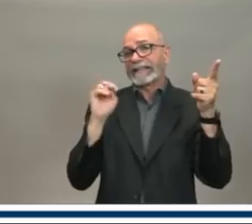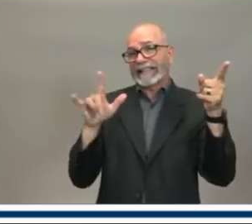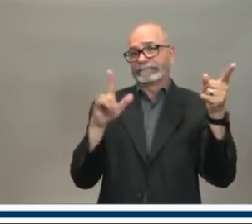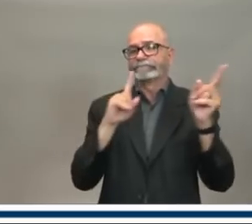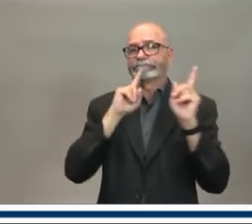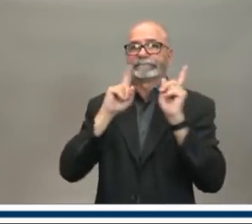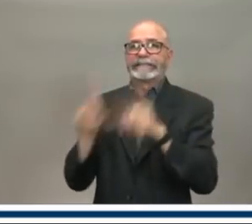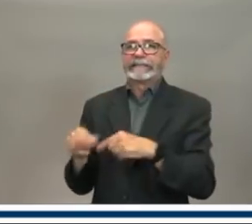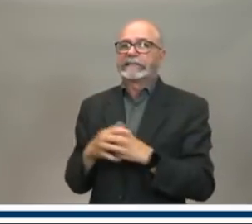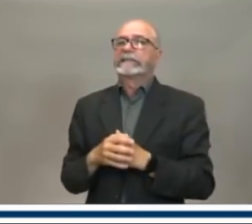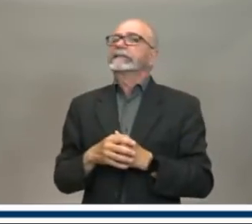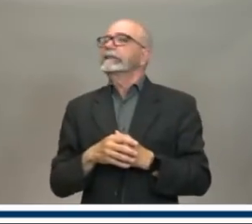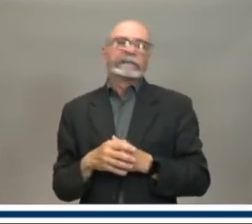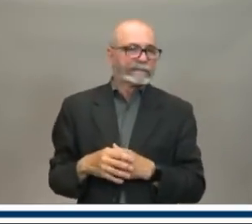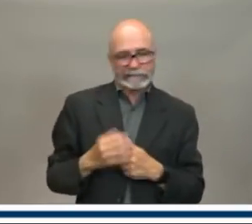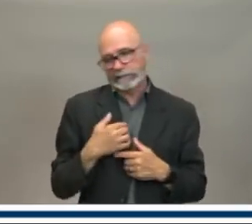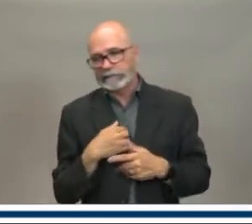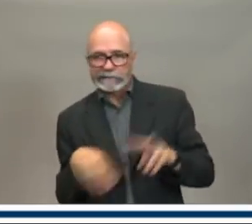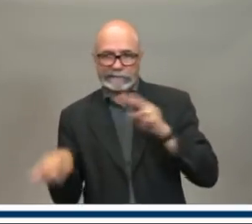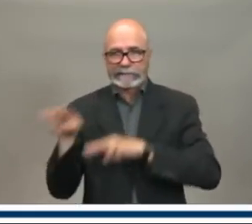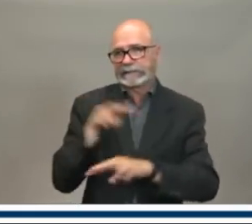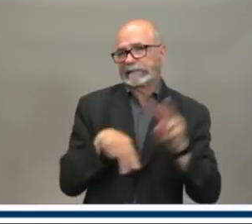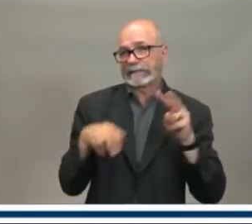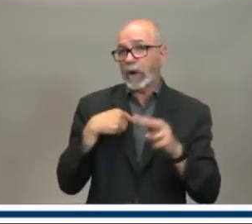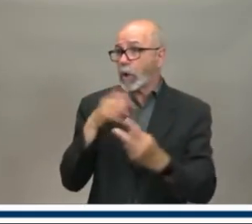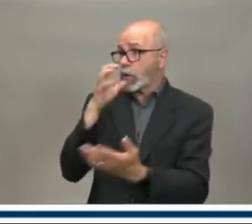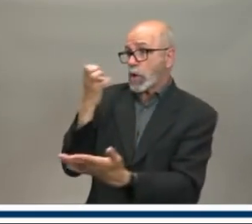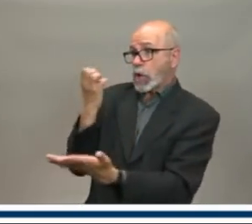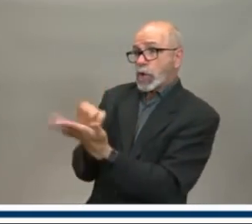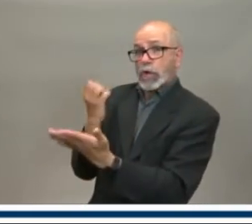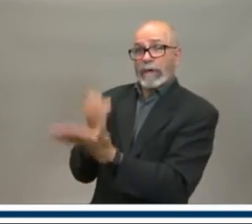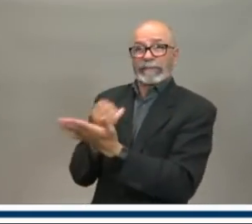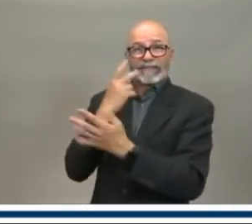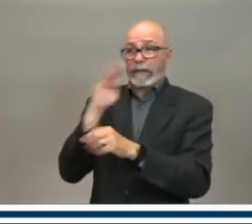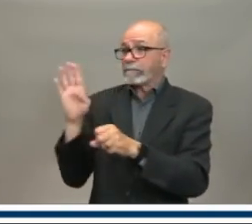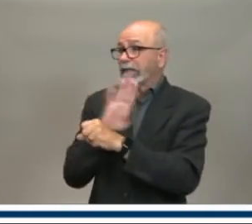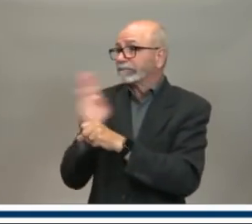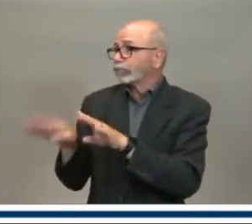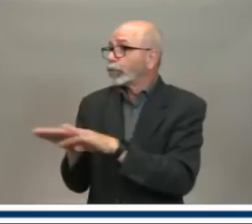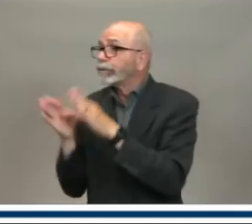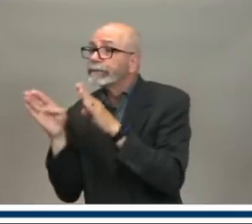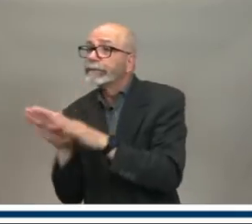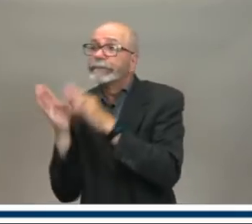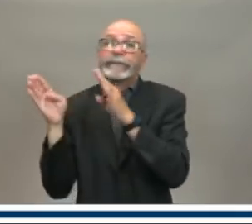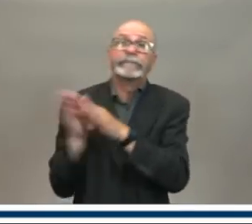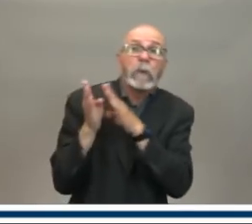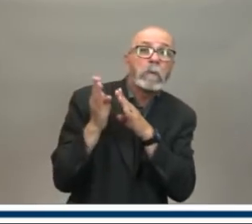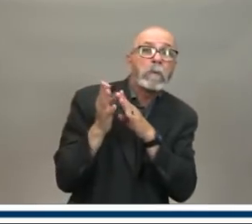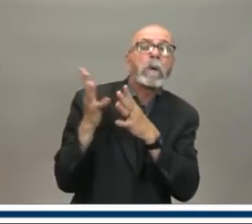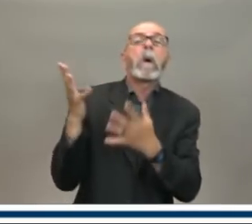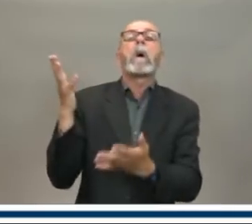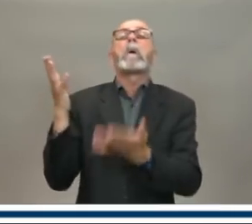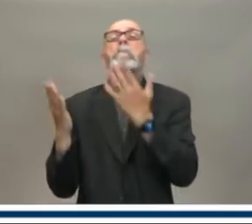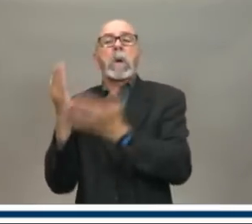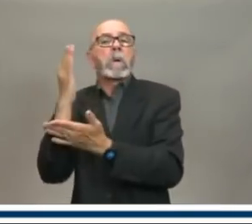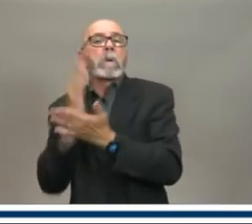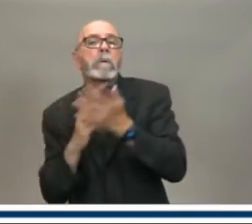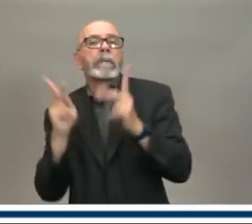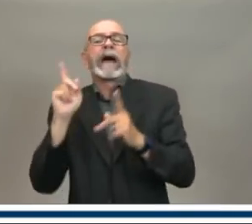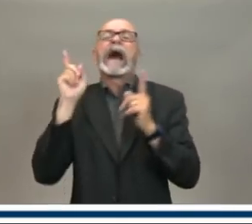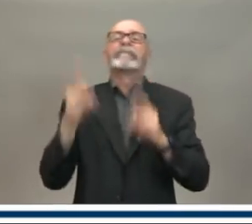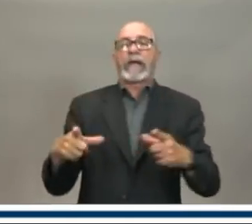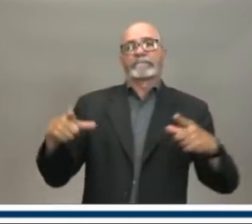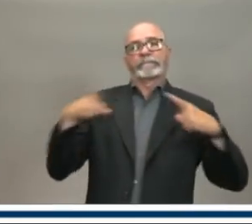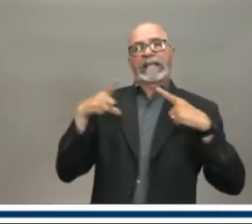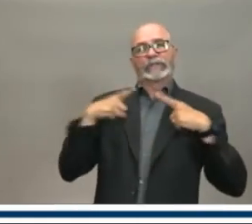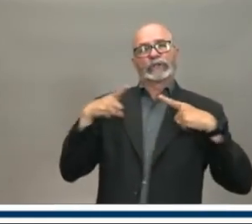way and flattening the curve as our economy starts to open up, encouraging people to have their vacation here in our province. But there's no